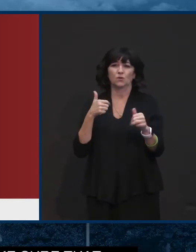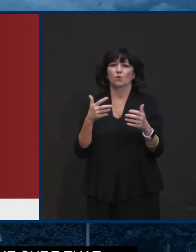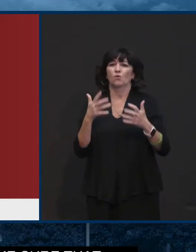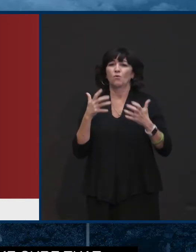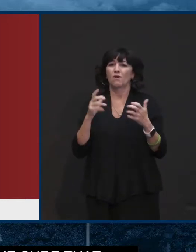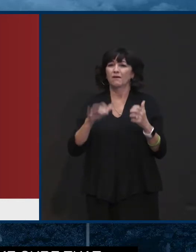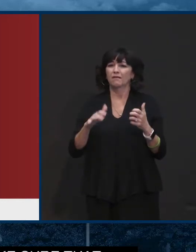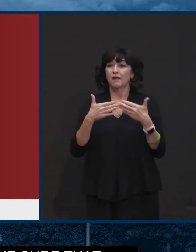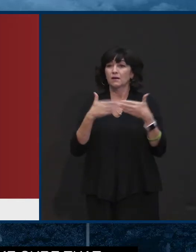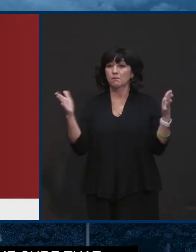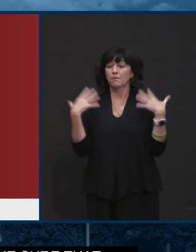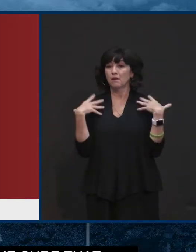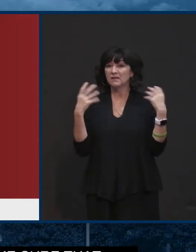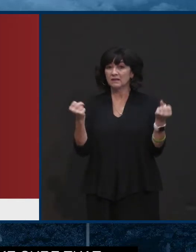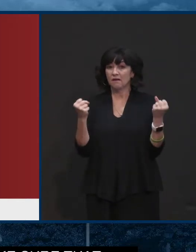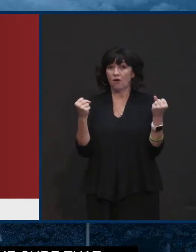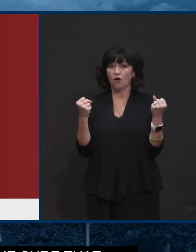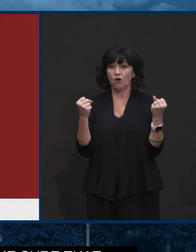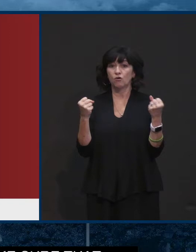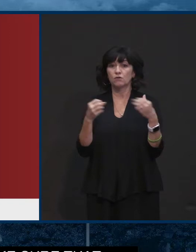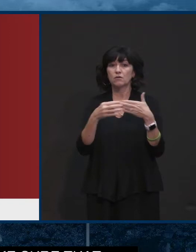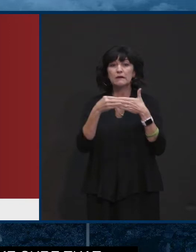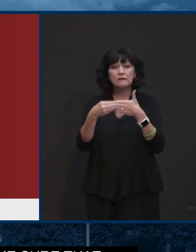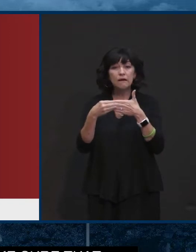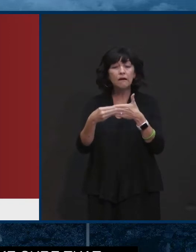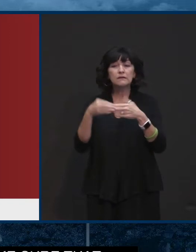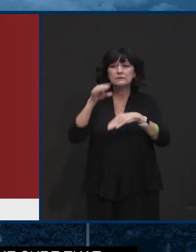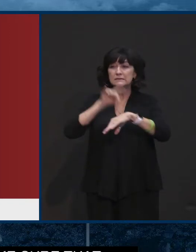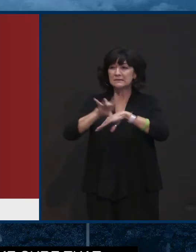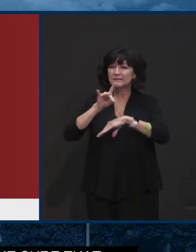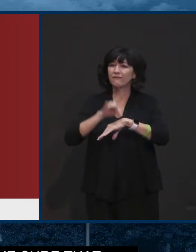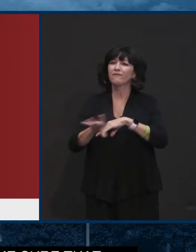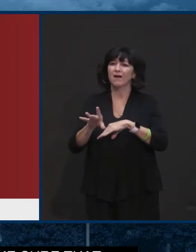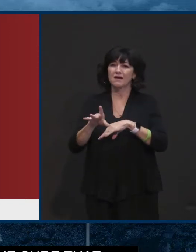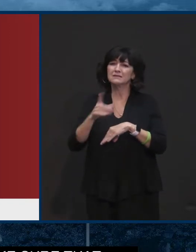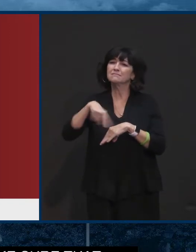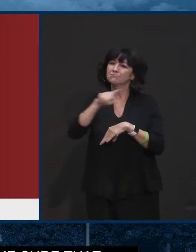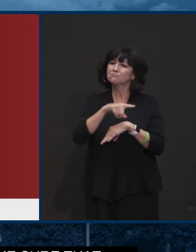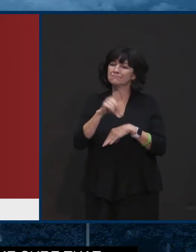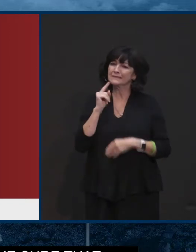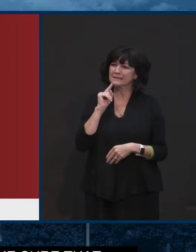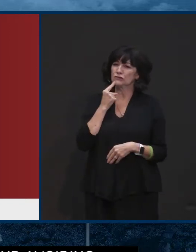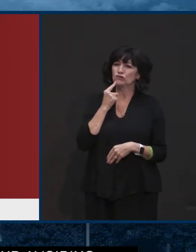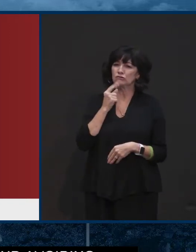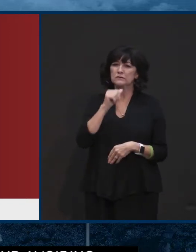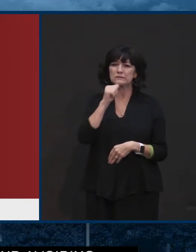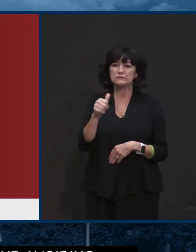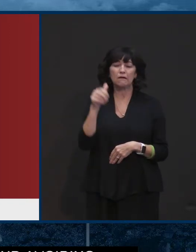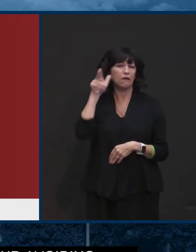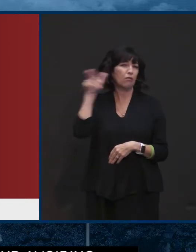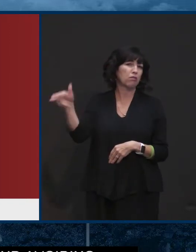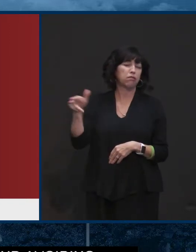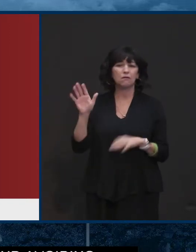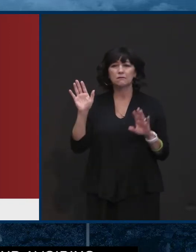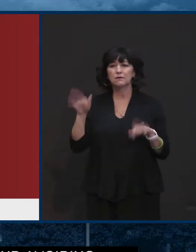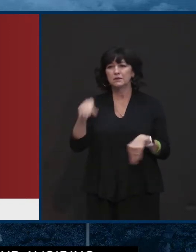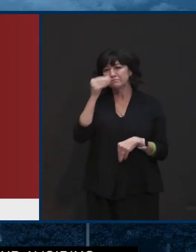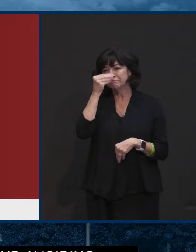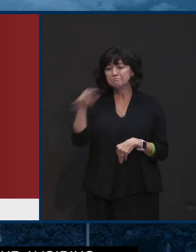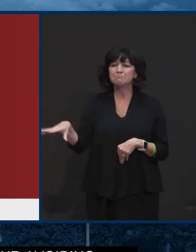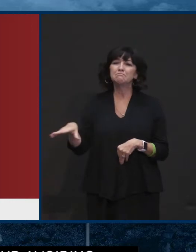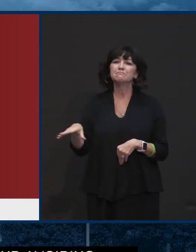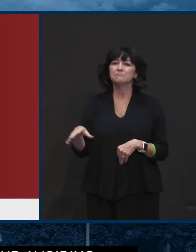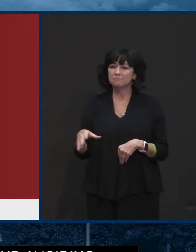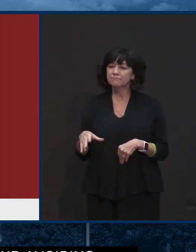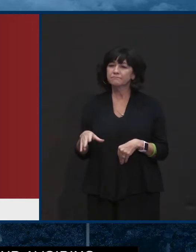health guidance seriously, because when you're wearing a mask, you're protecting your neighbor more than yourself, and that's a critical part